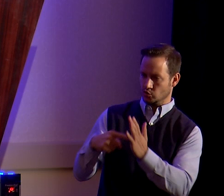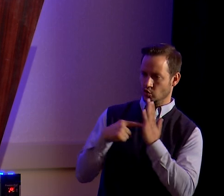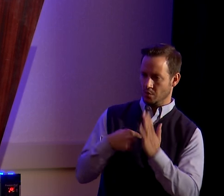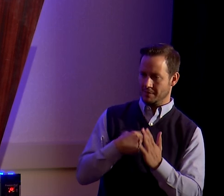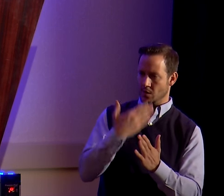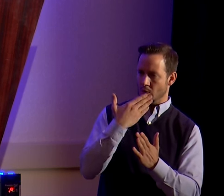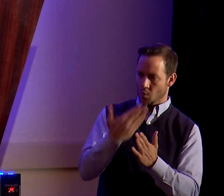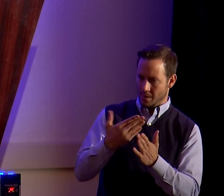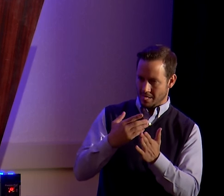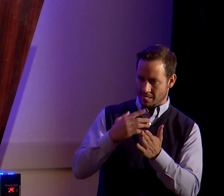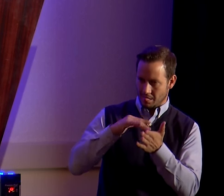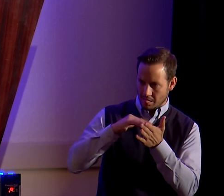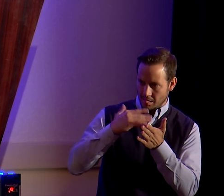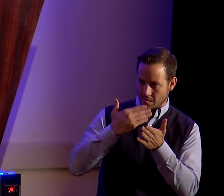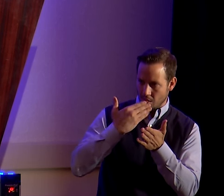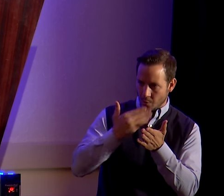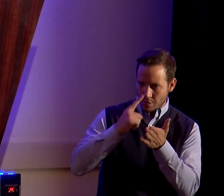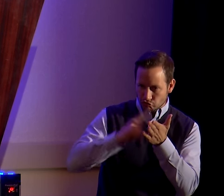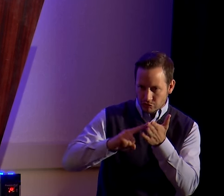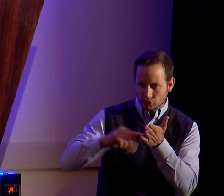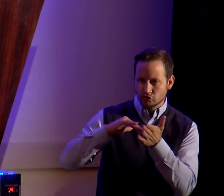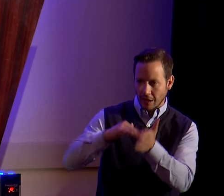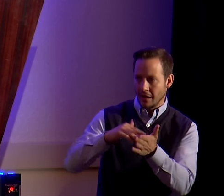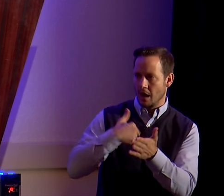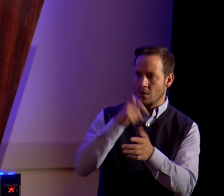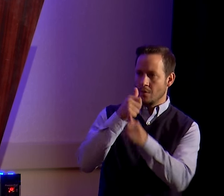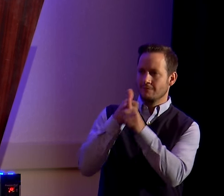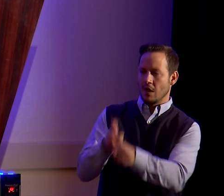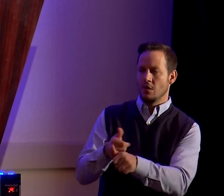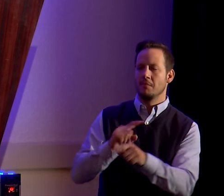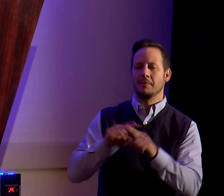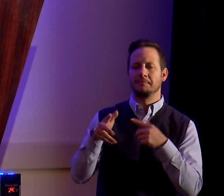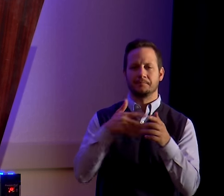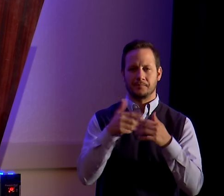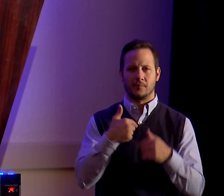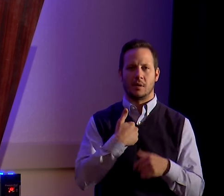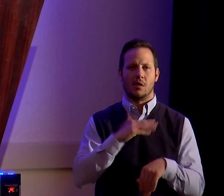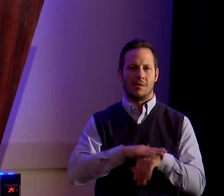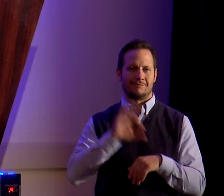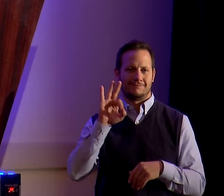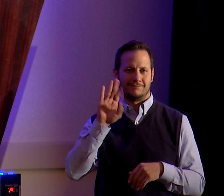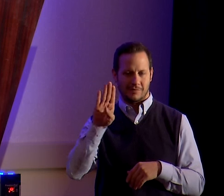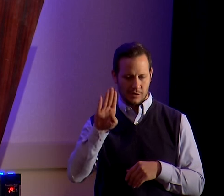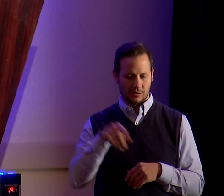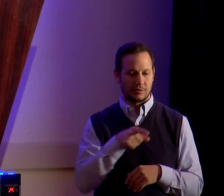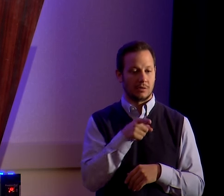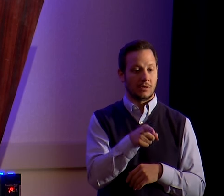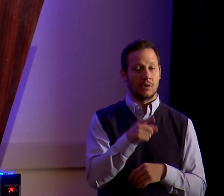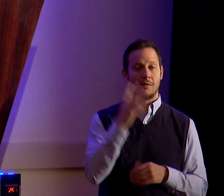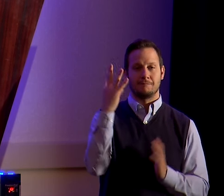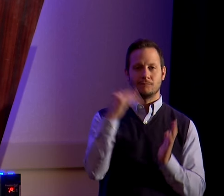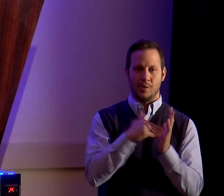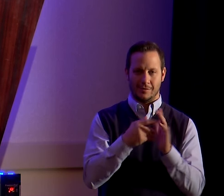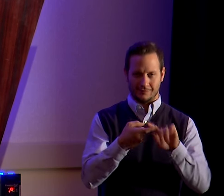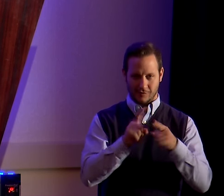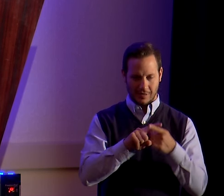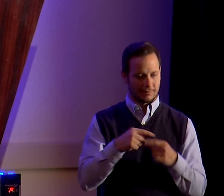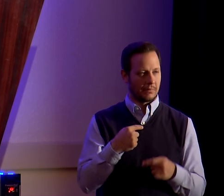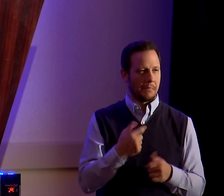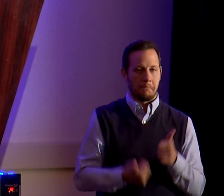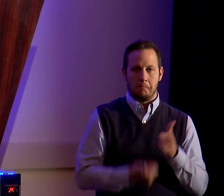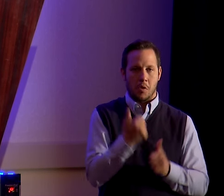So I'm on Facebook, and I have about 4,000 friends, most of whom I have not met,